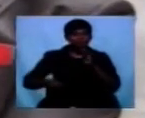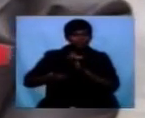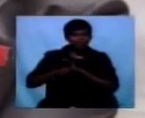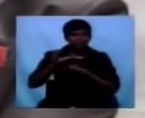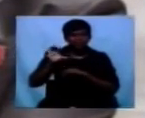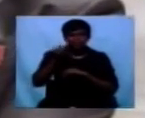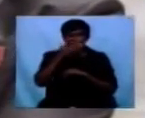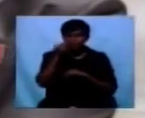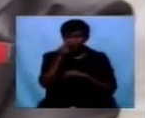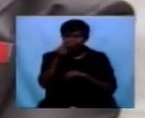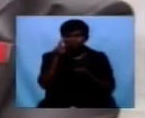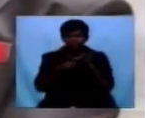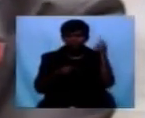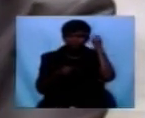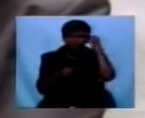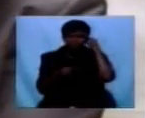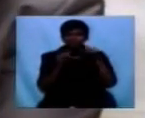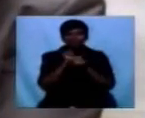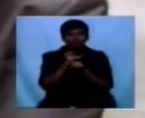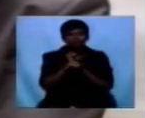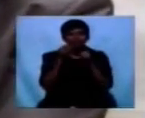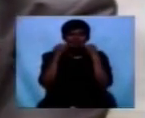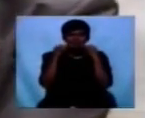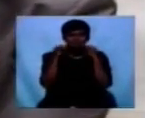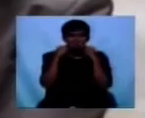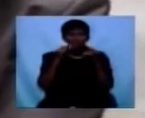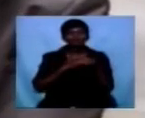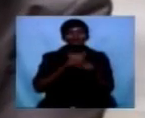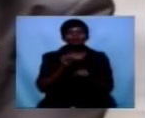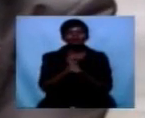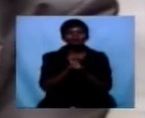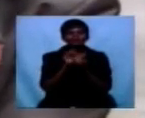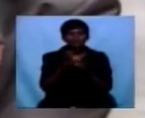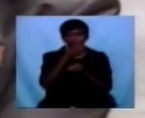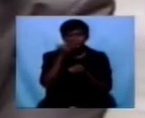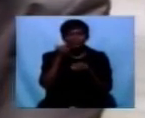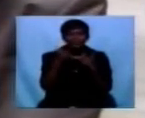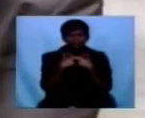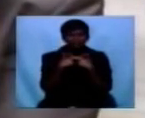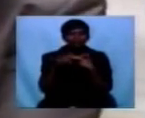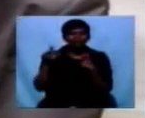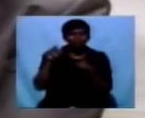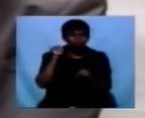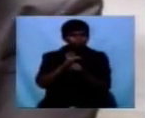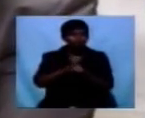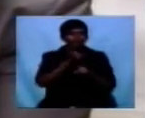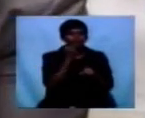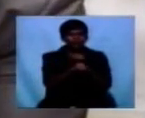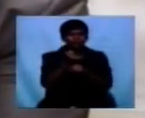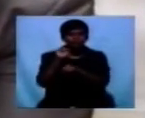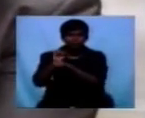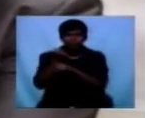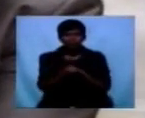able to admire what government is doing. I've told my staff, you must be proactive, don't be reactive